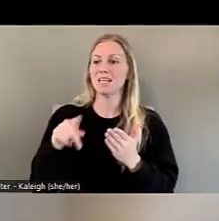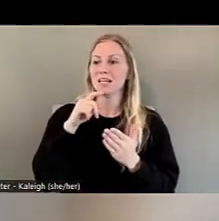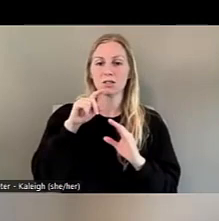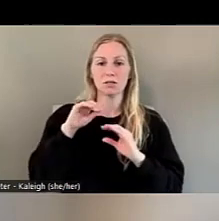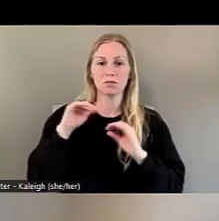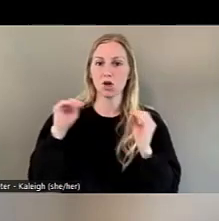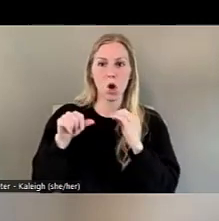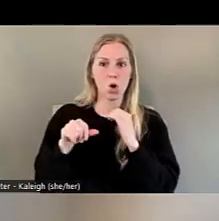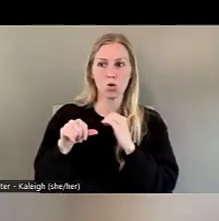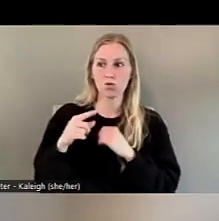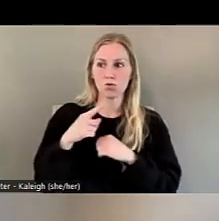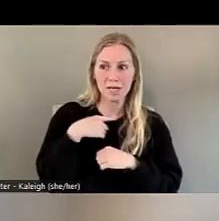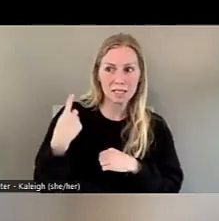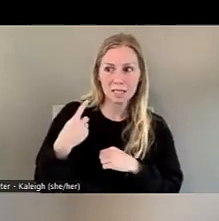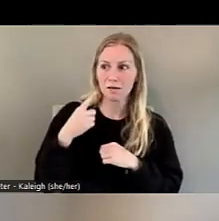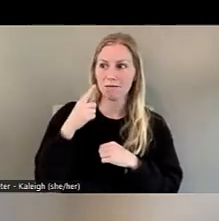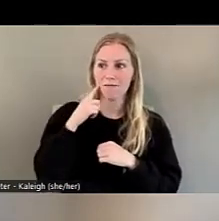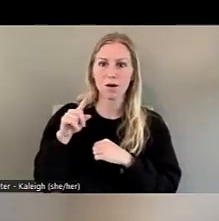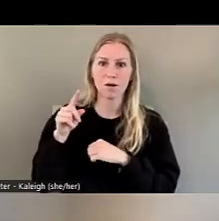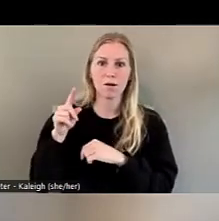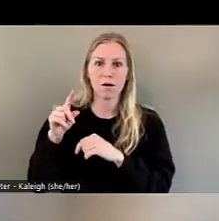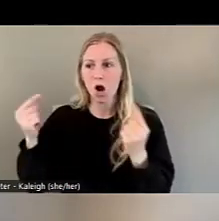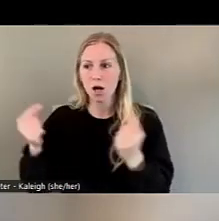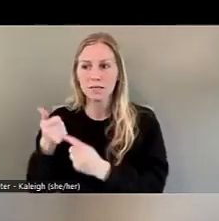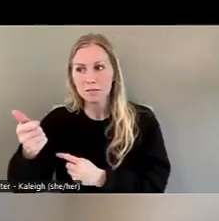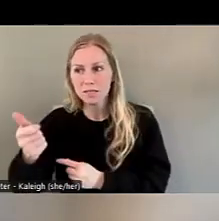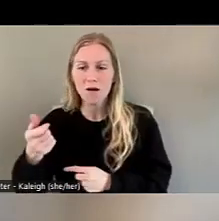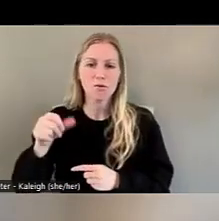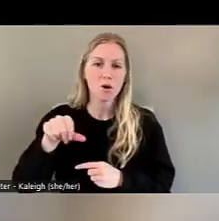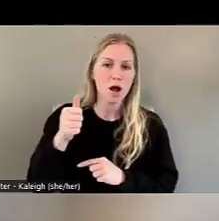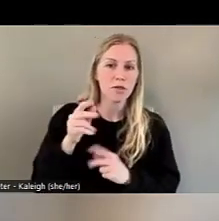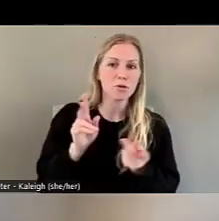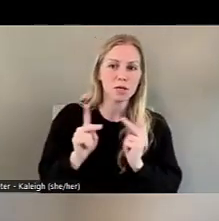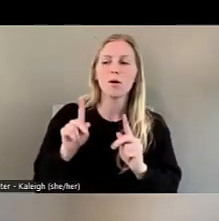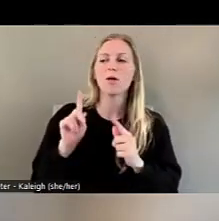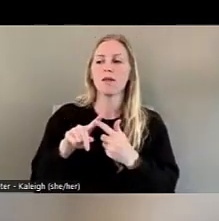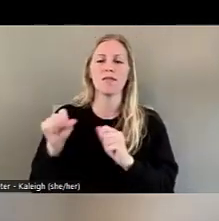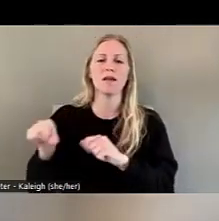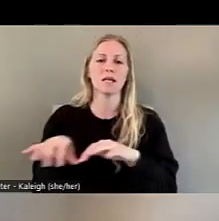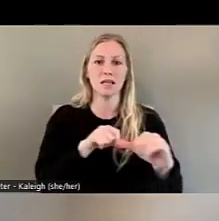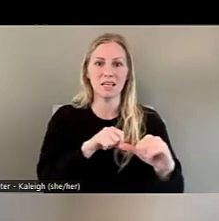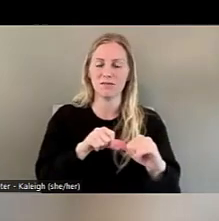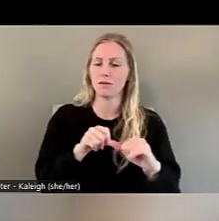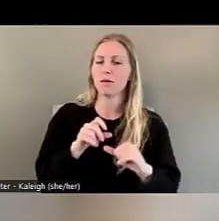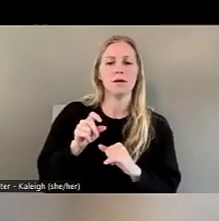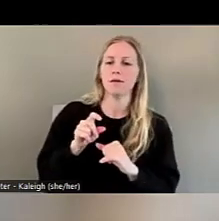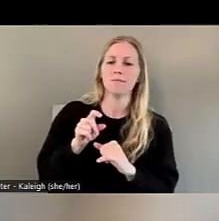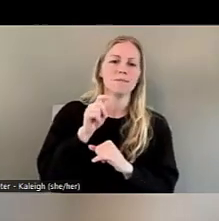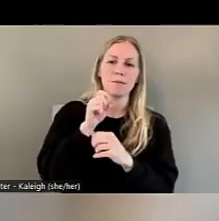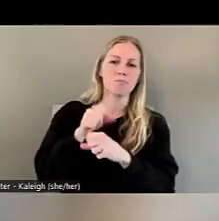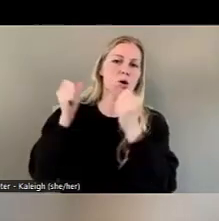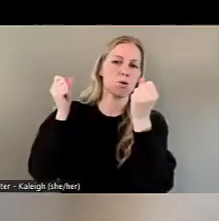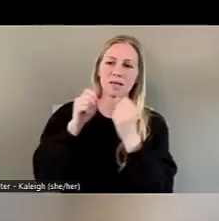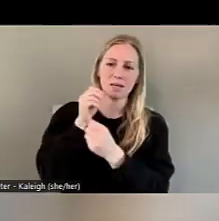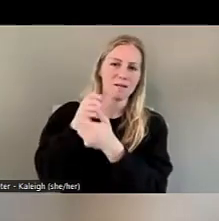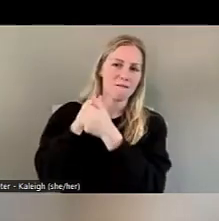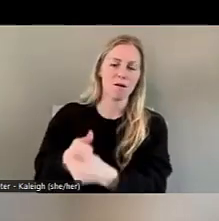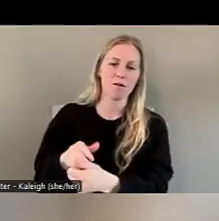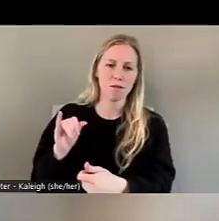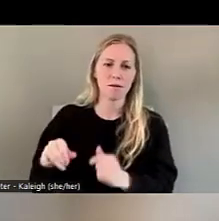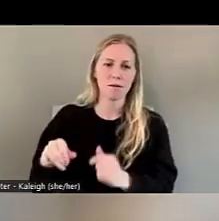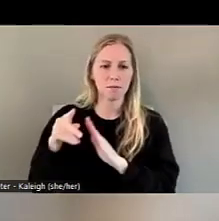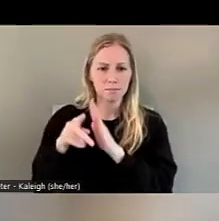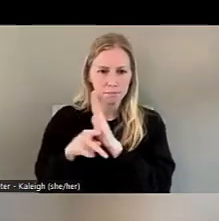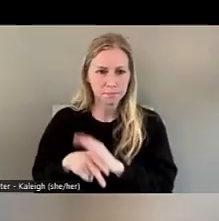to oneself or others. Overall, our investigation found that the district engaged in improper seclusion practices